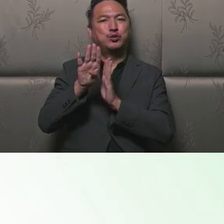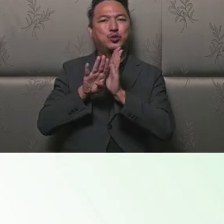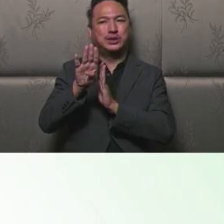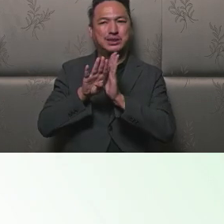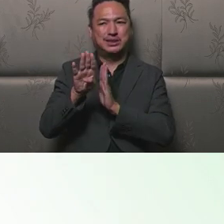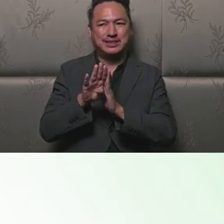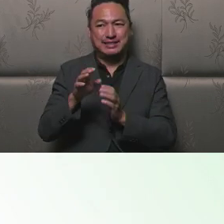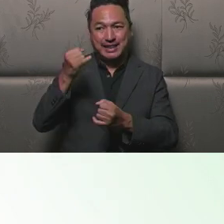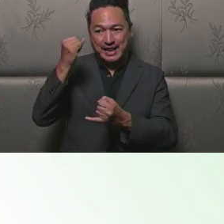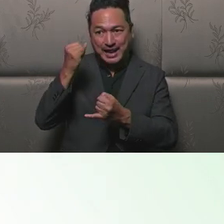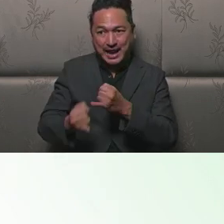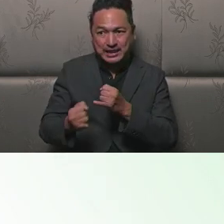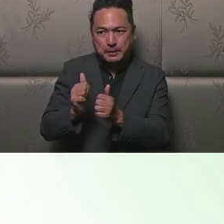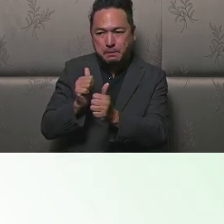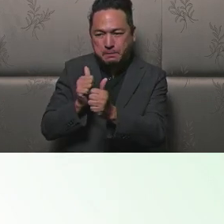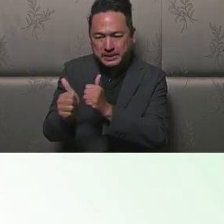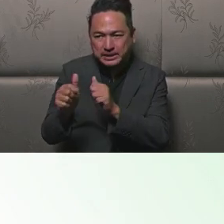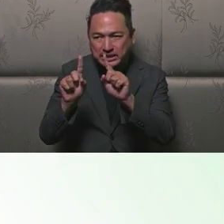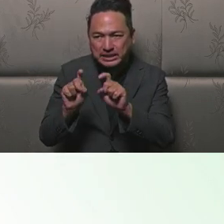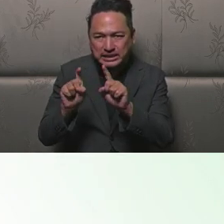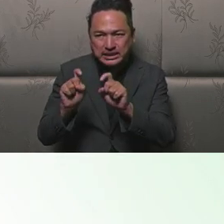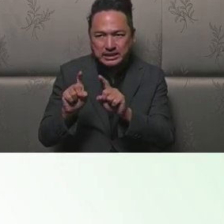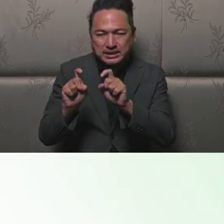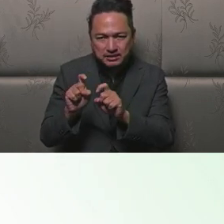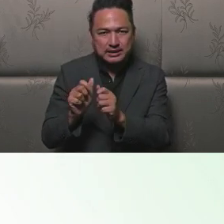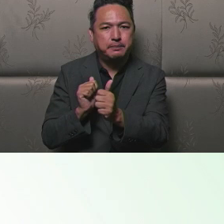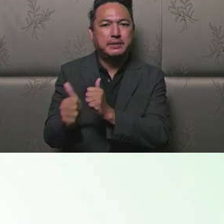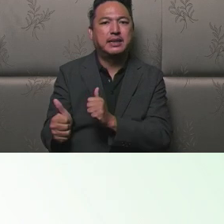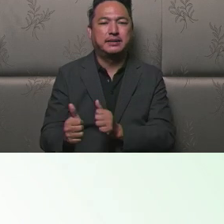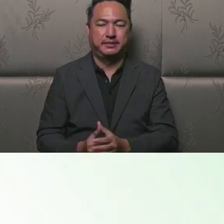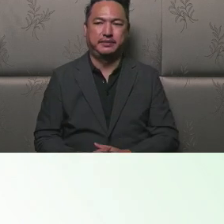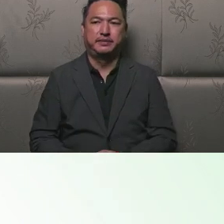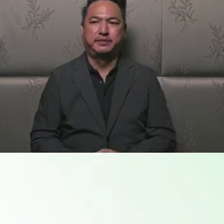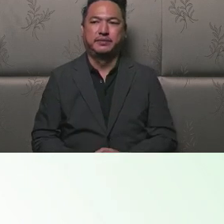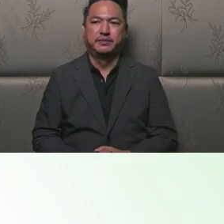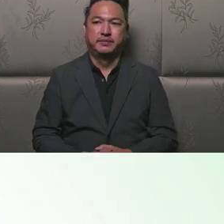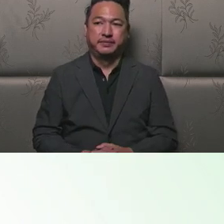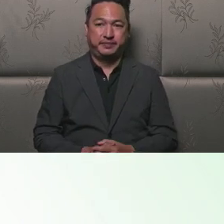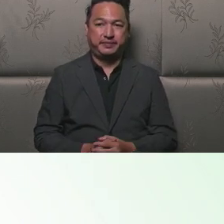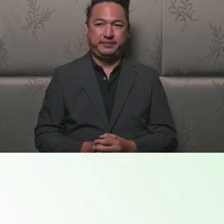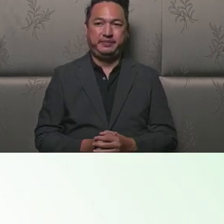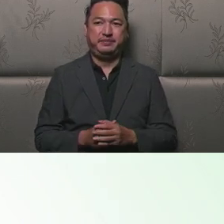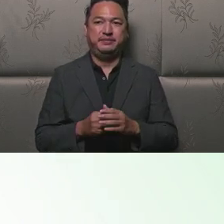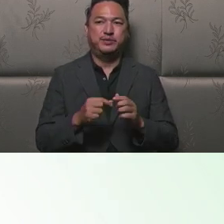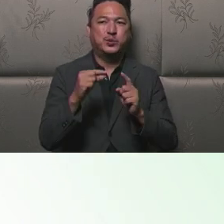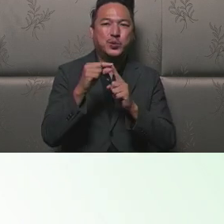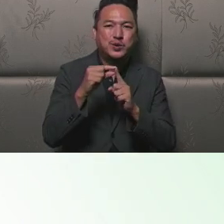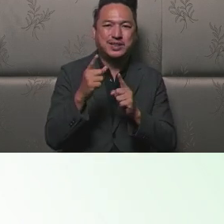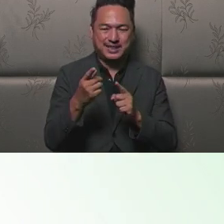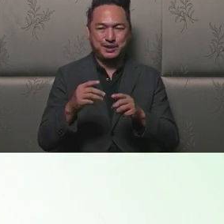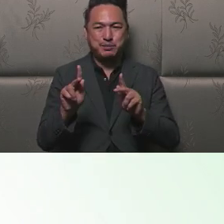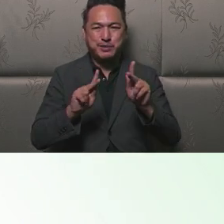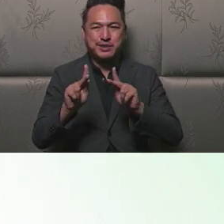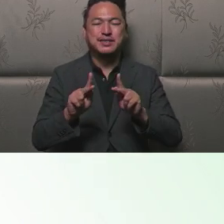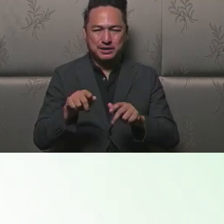indigenous learning system, we could have authentic assessment. We could have the most common is